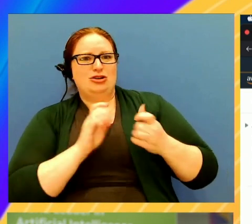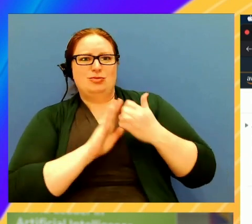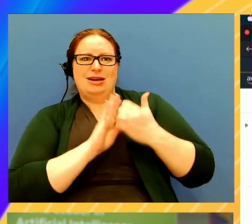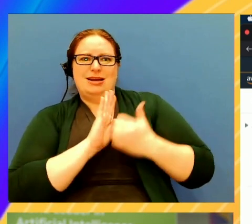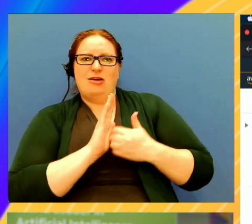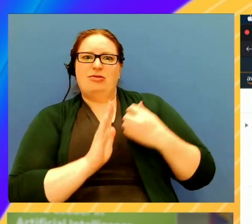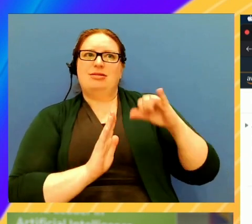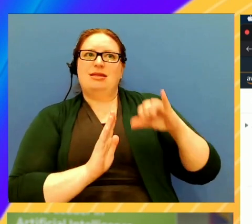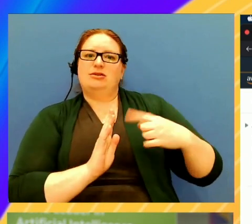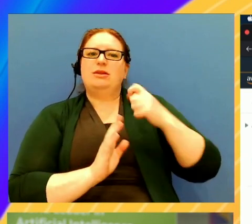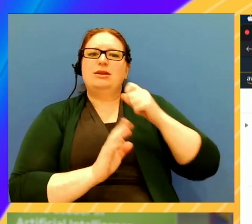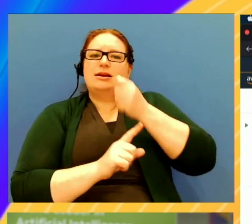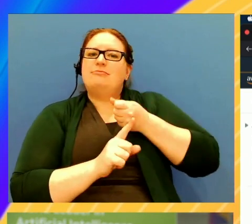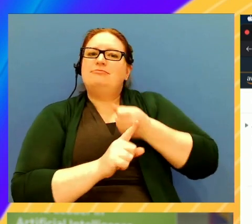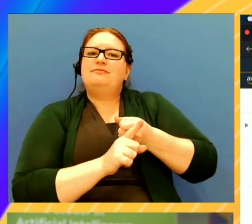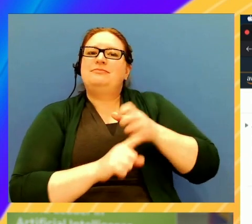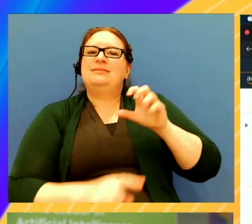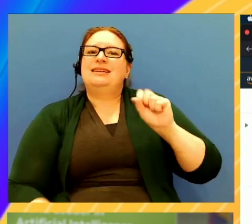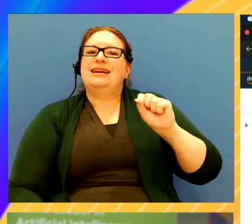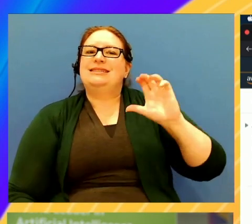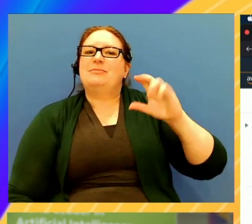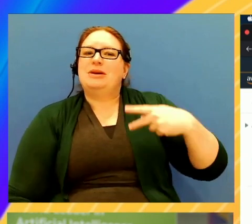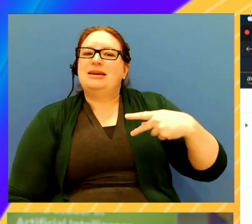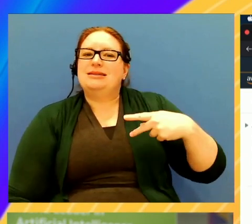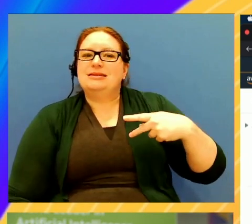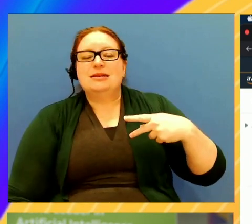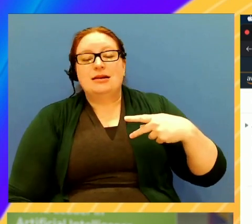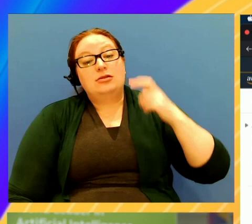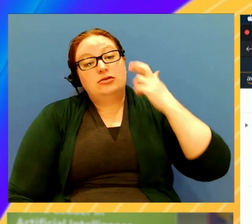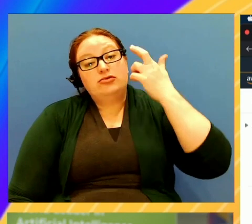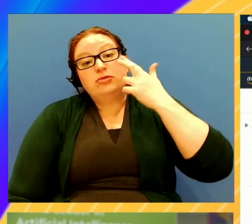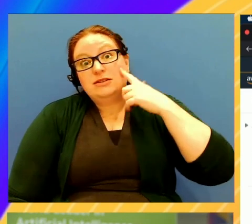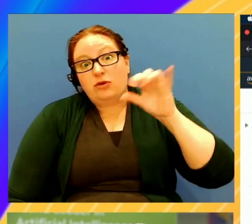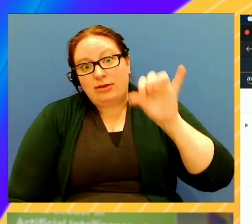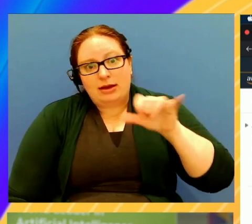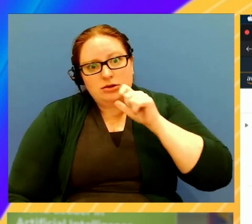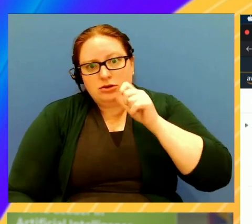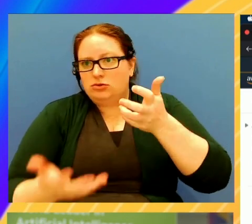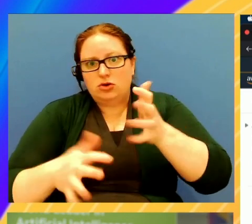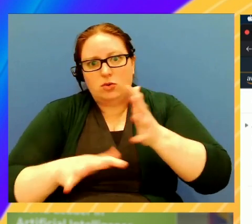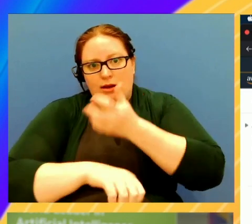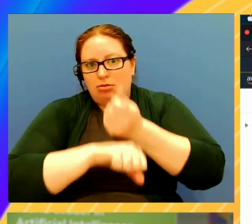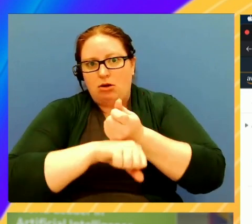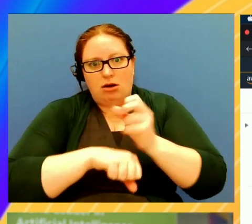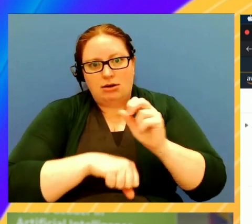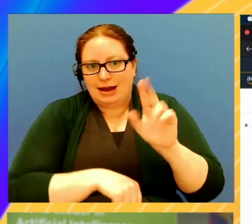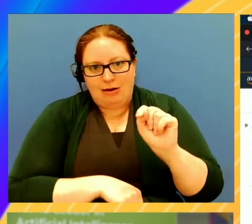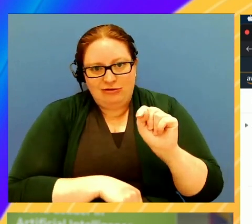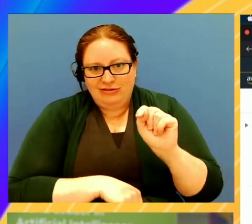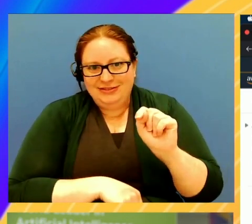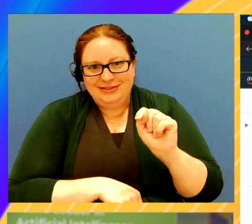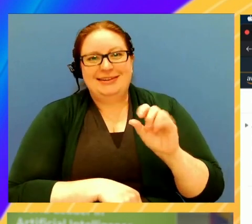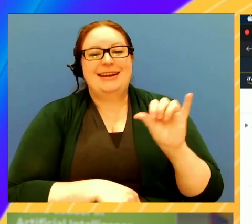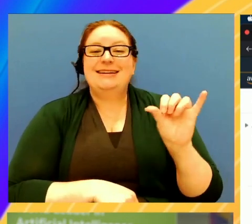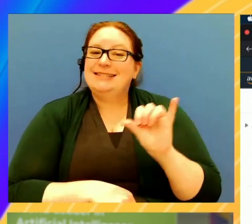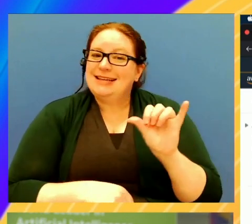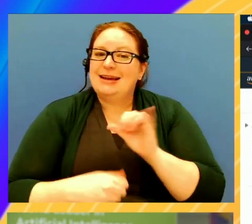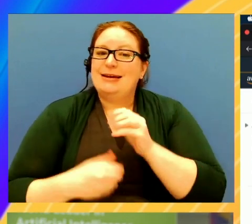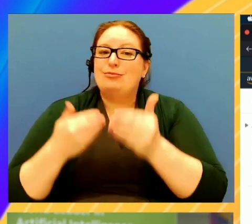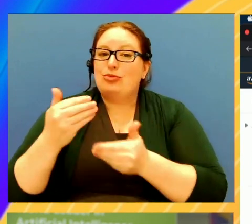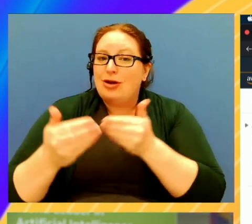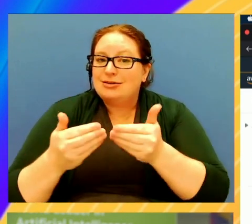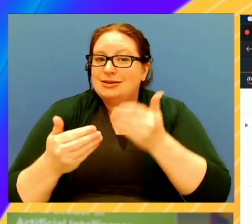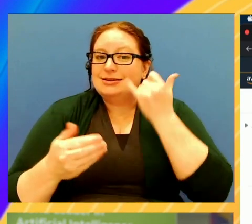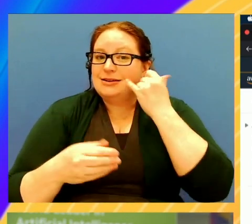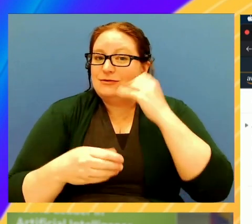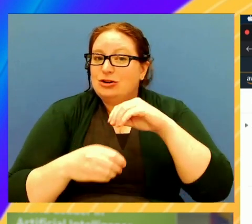SCPs. And there's a reason for that. That's because you don't want to shoot yourself in the foot, get locked out. Same process here. If you're an